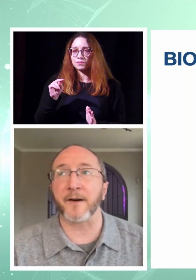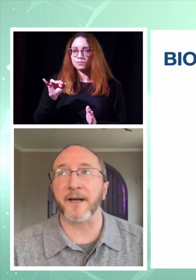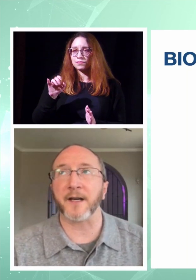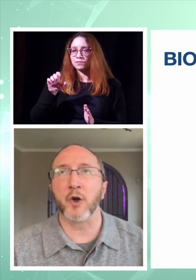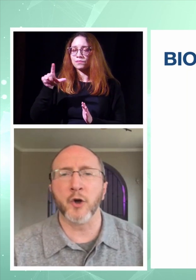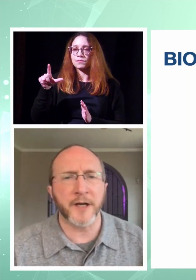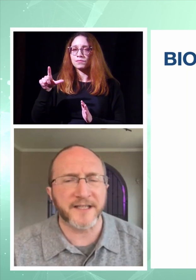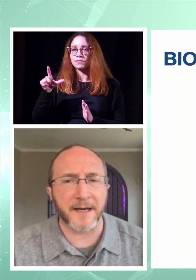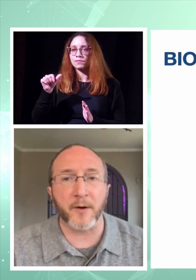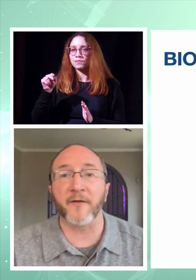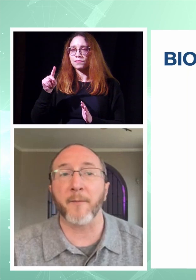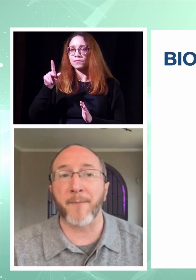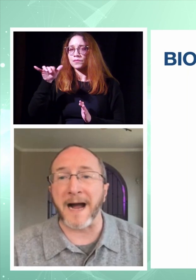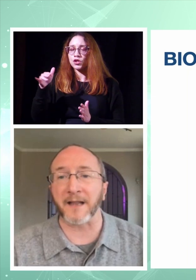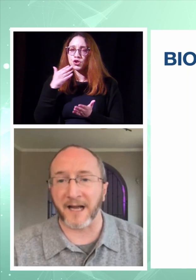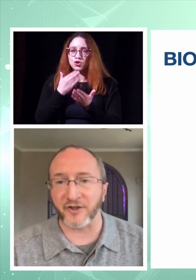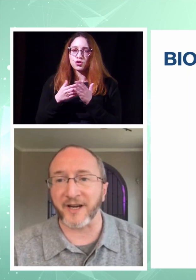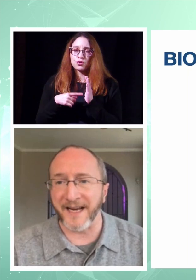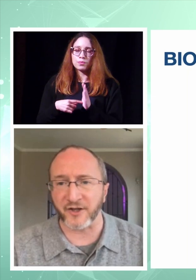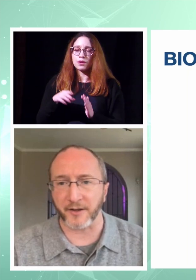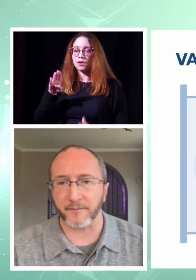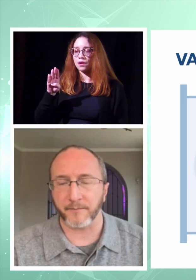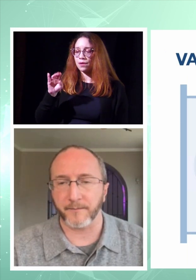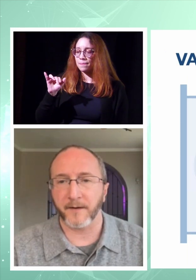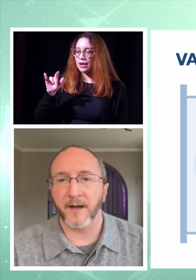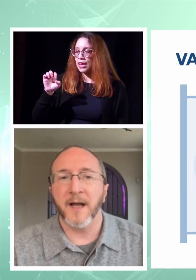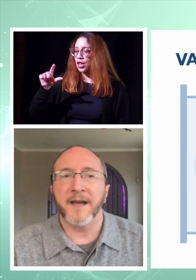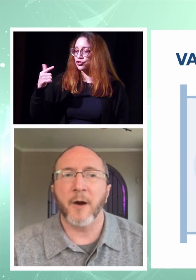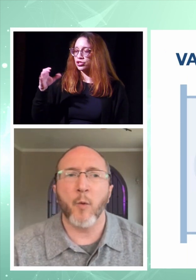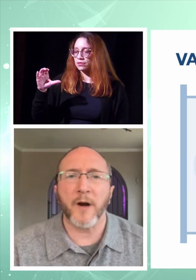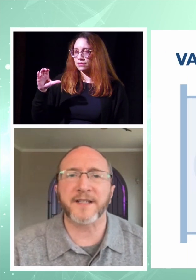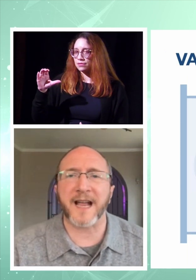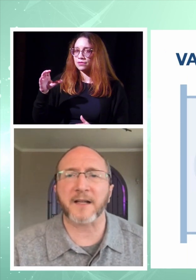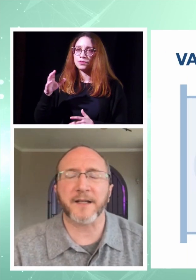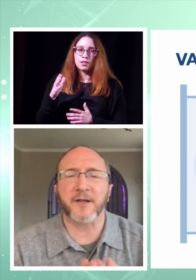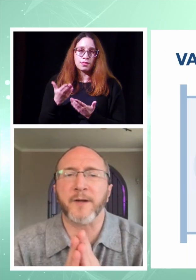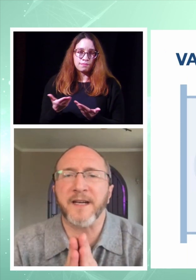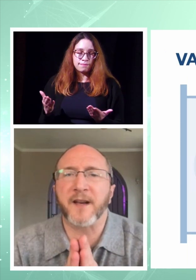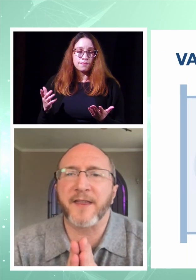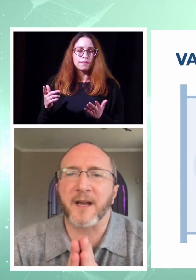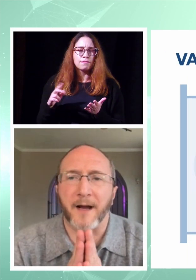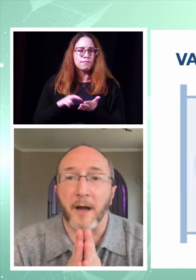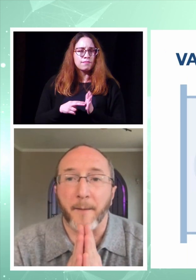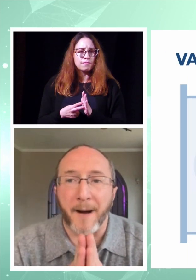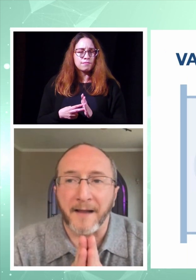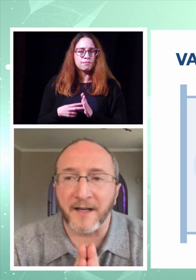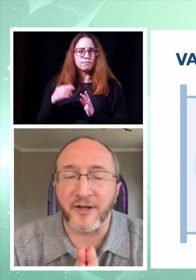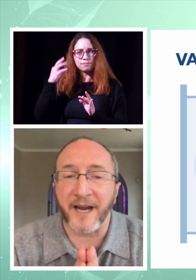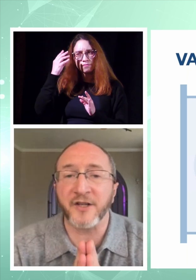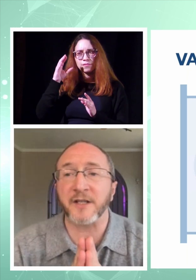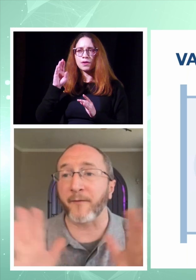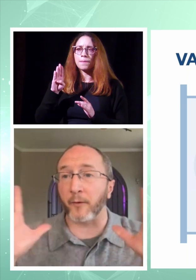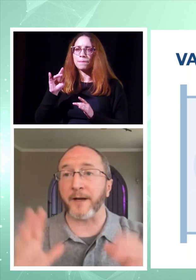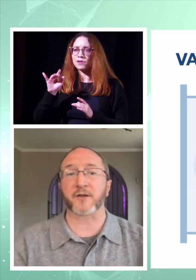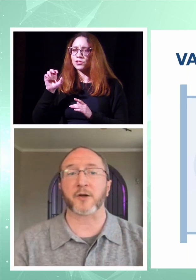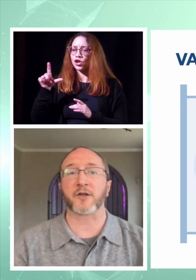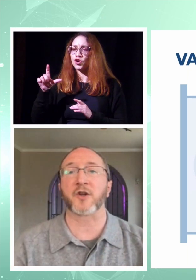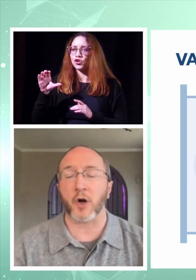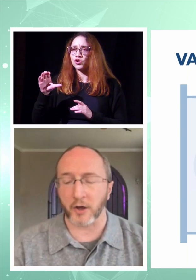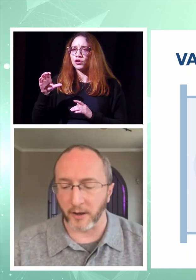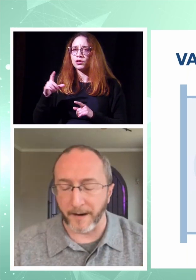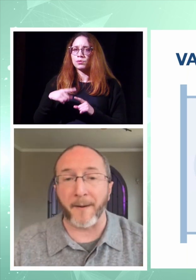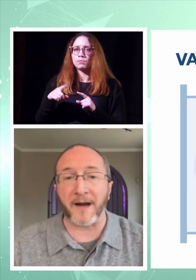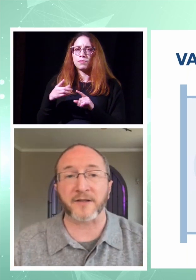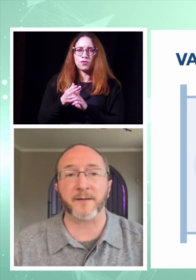a very good example of a biologic agent. Now, what exactly do we need to think about biologic agents before we can start